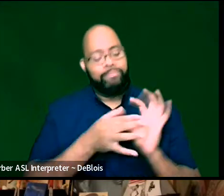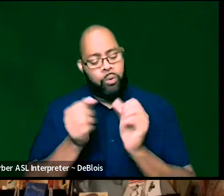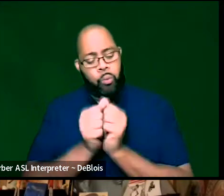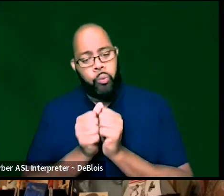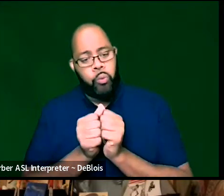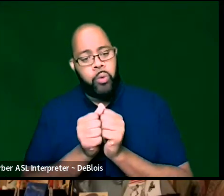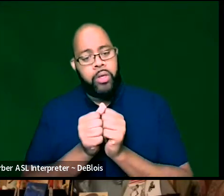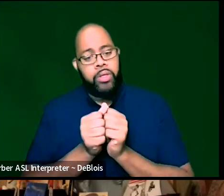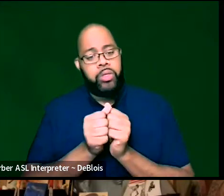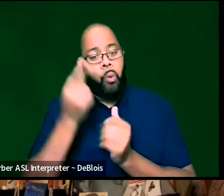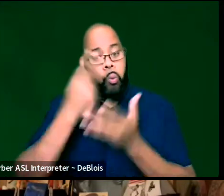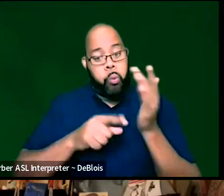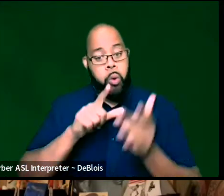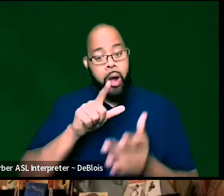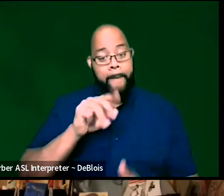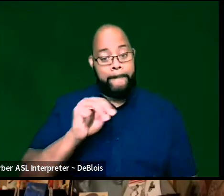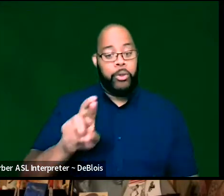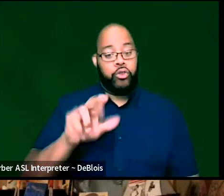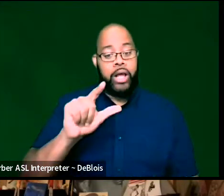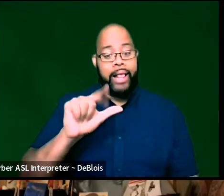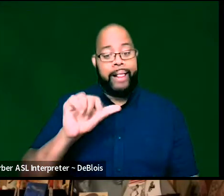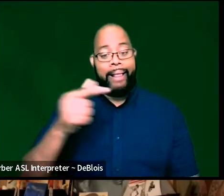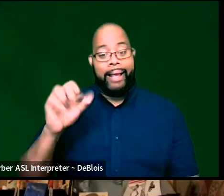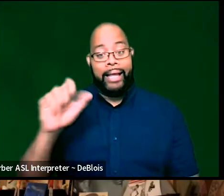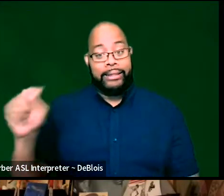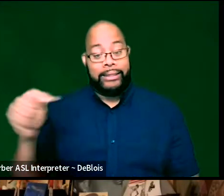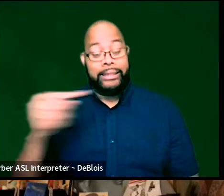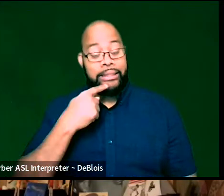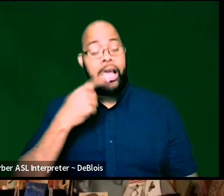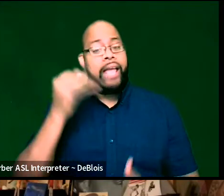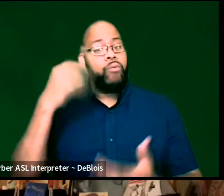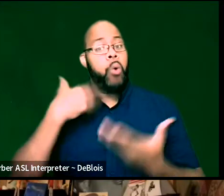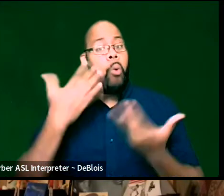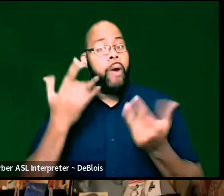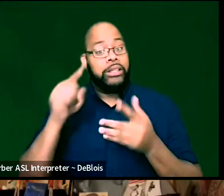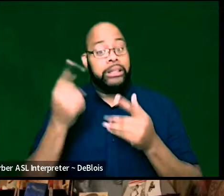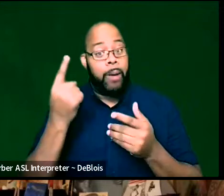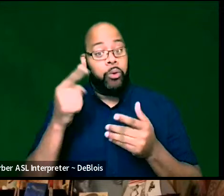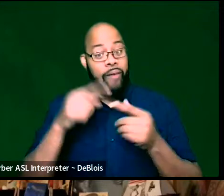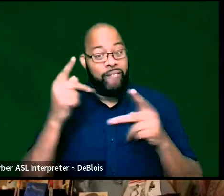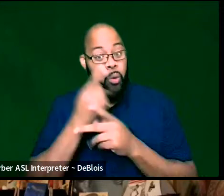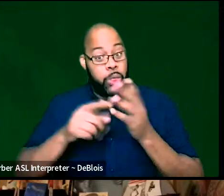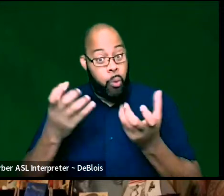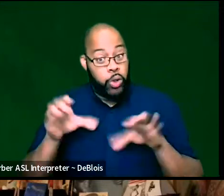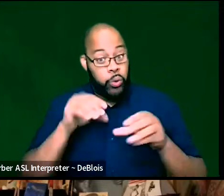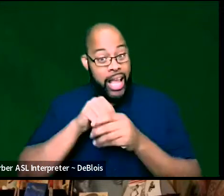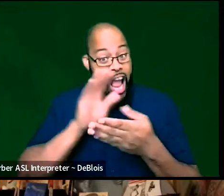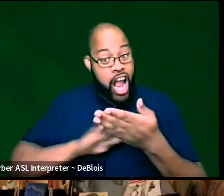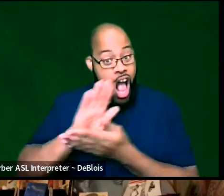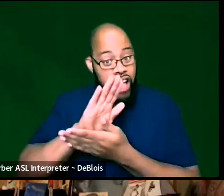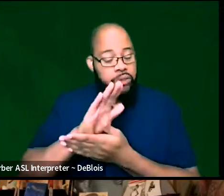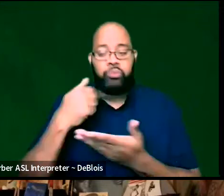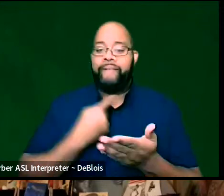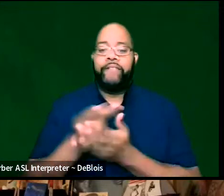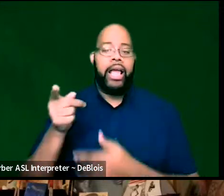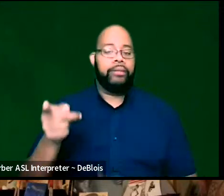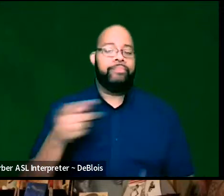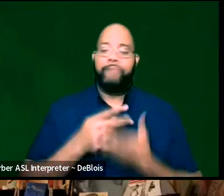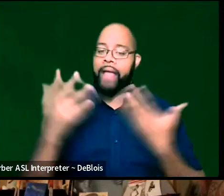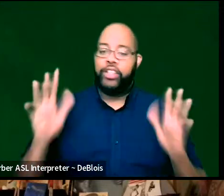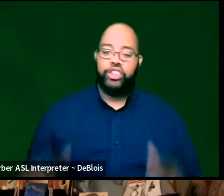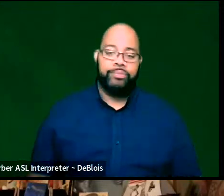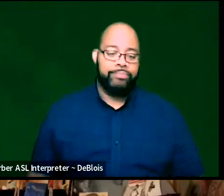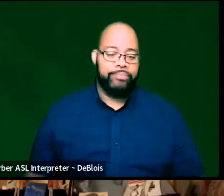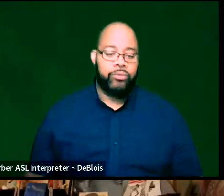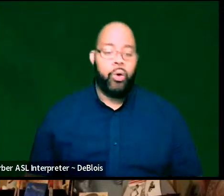Brother Leggett said, if we wait for someone to start figuring out what they want to do in college, we failed them.